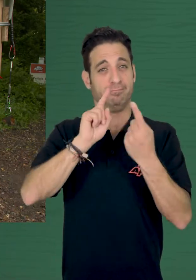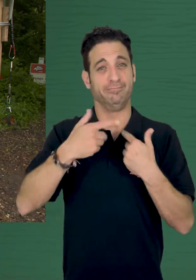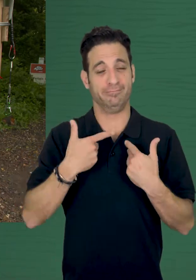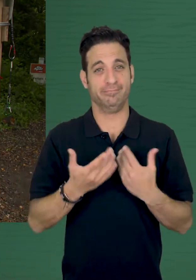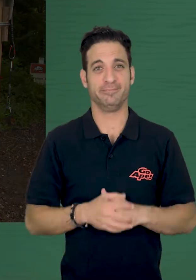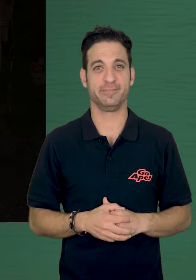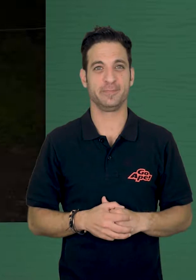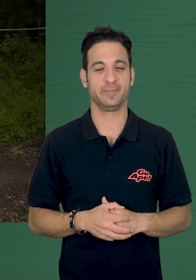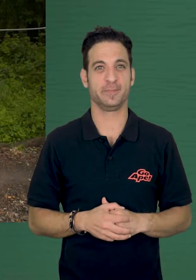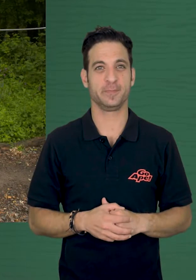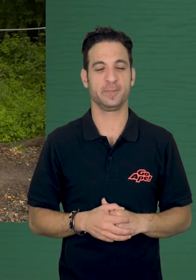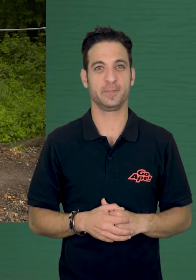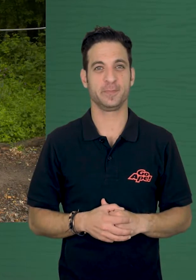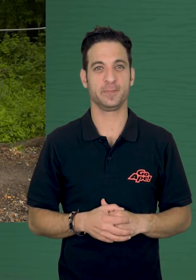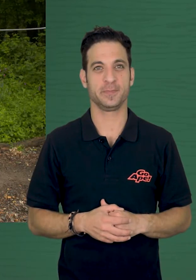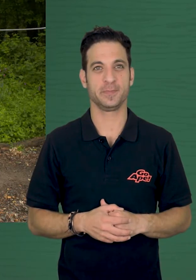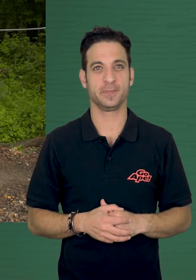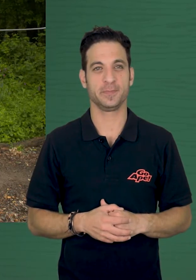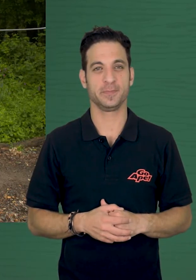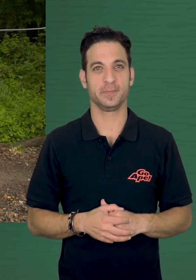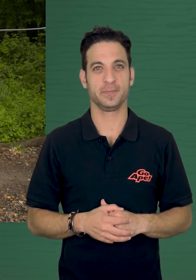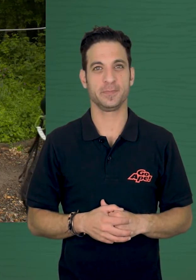any questions.